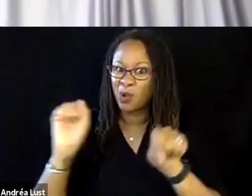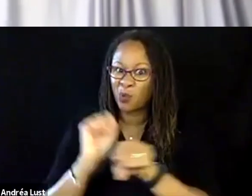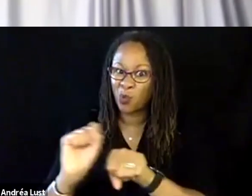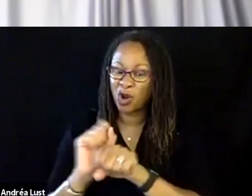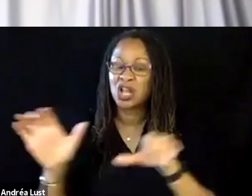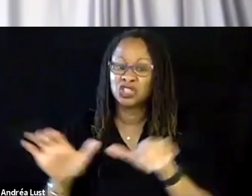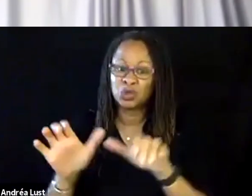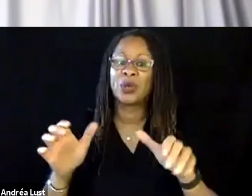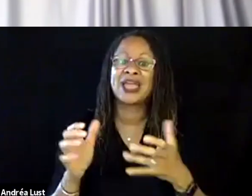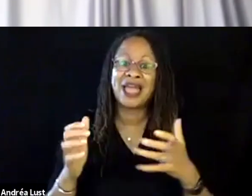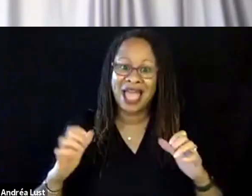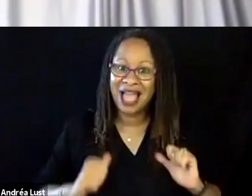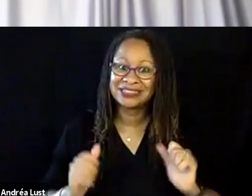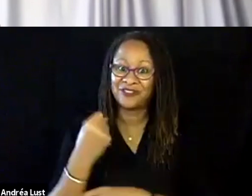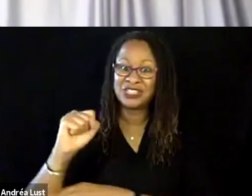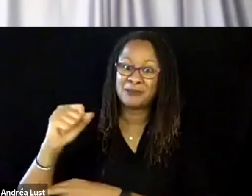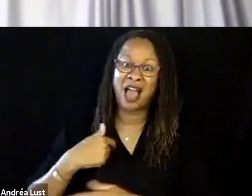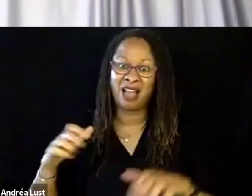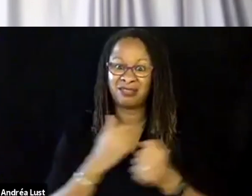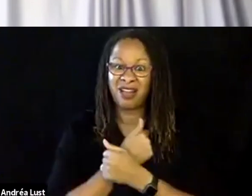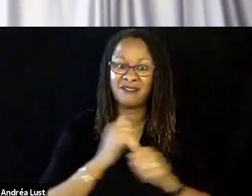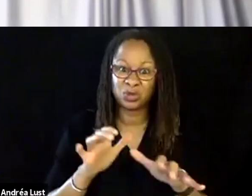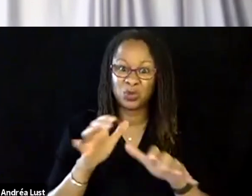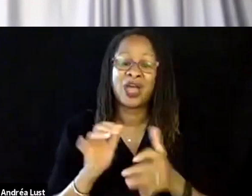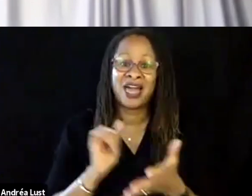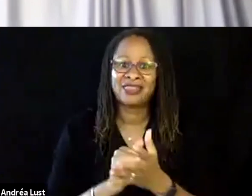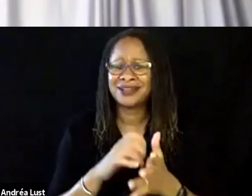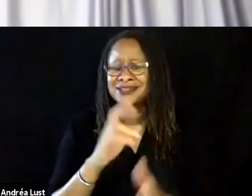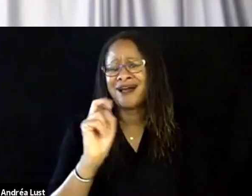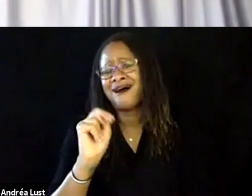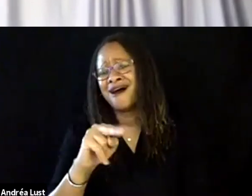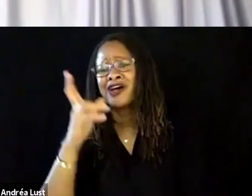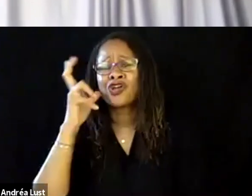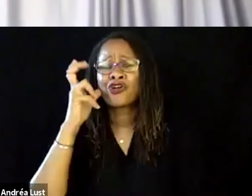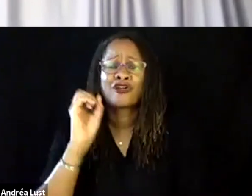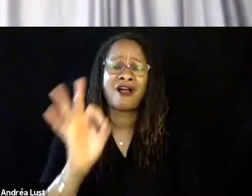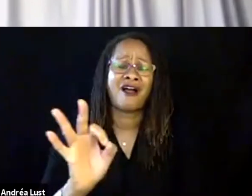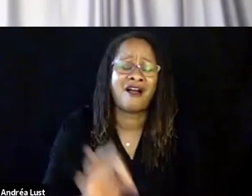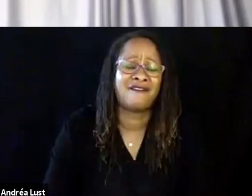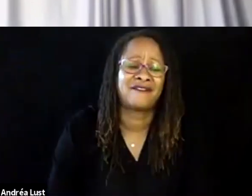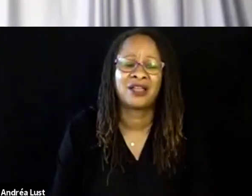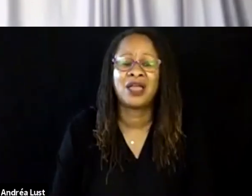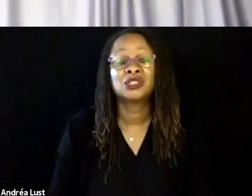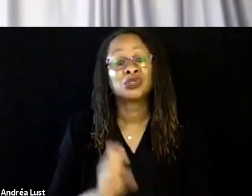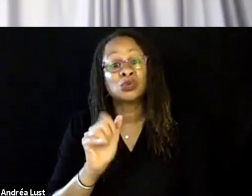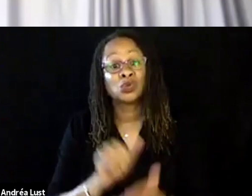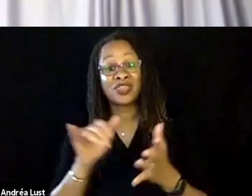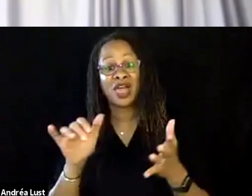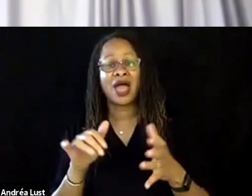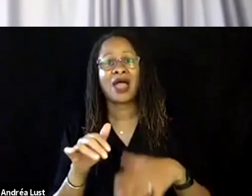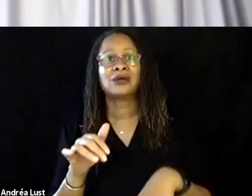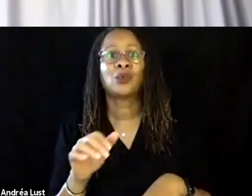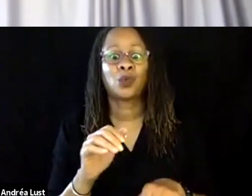doing the activism that I love to do. Like, that is unheard of. And so doing this work and